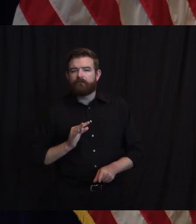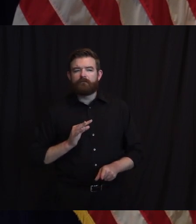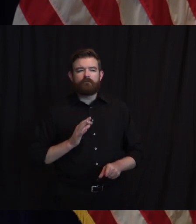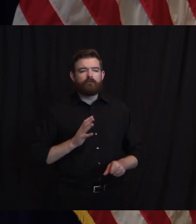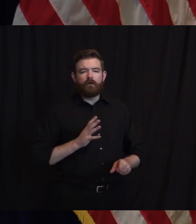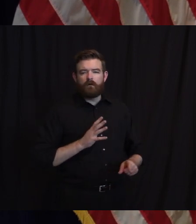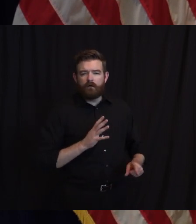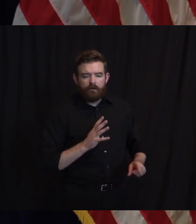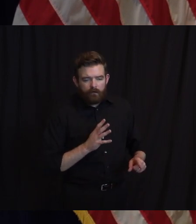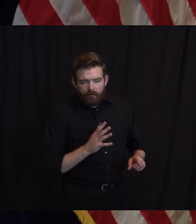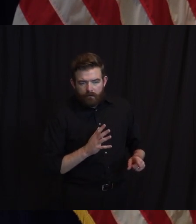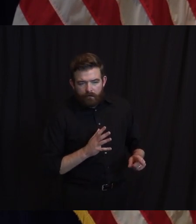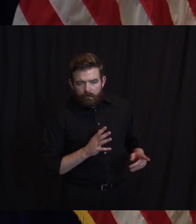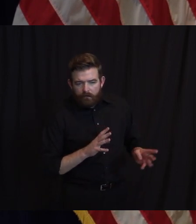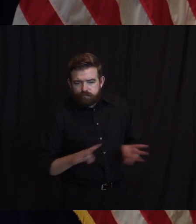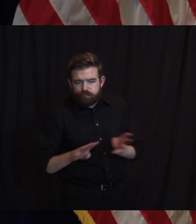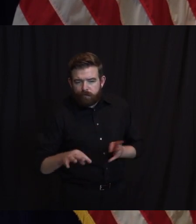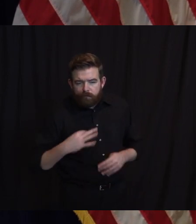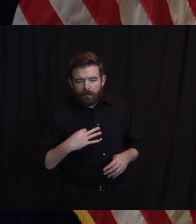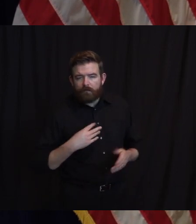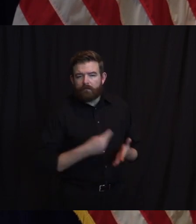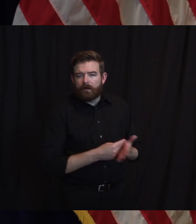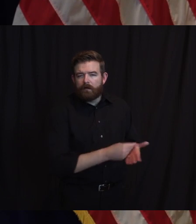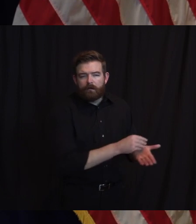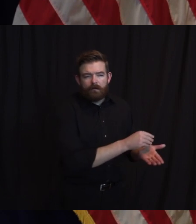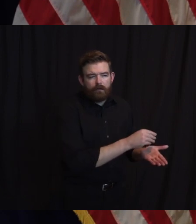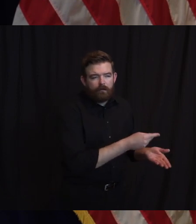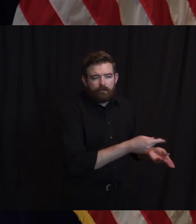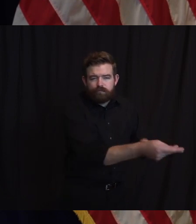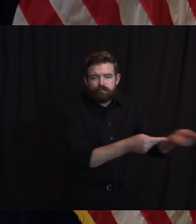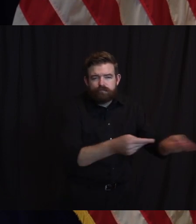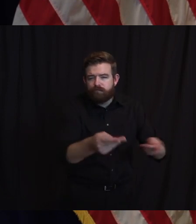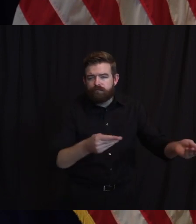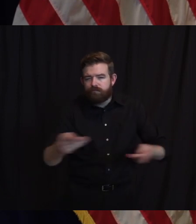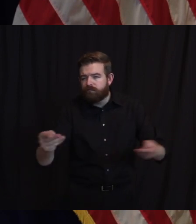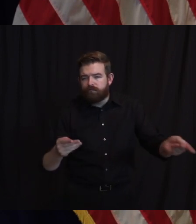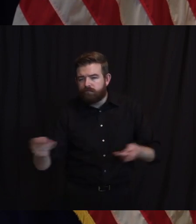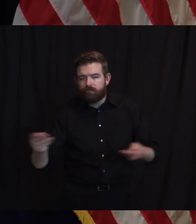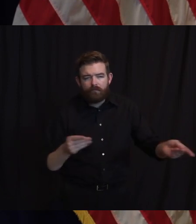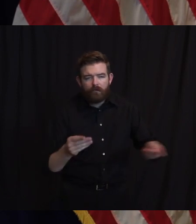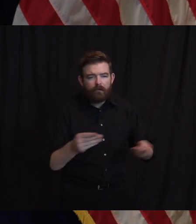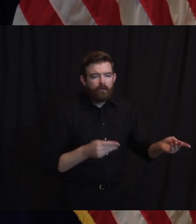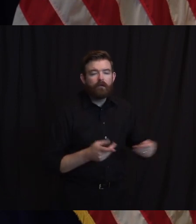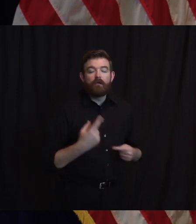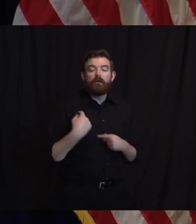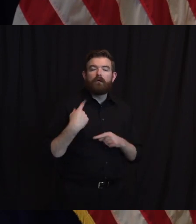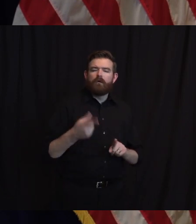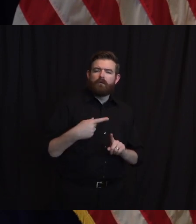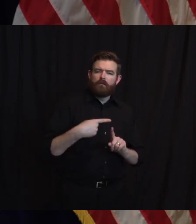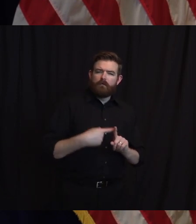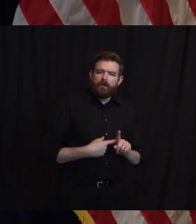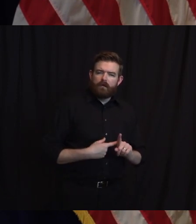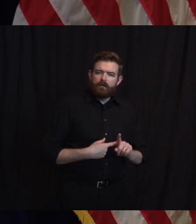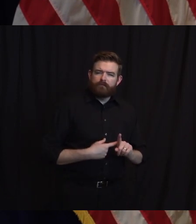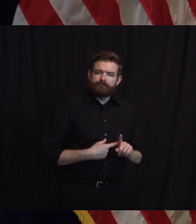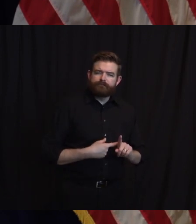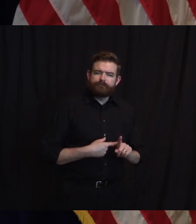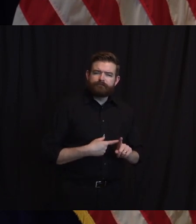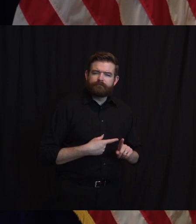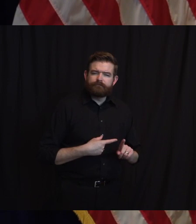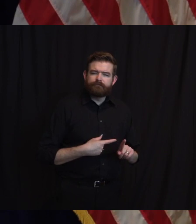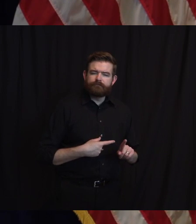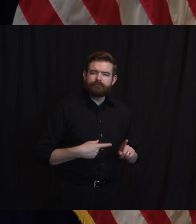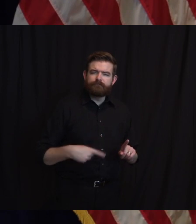But literally, I can't remember one case that's been brought my way in the past month that wasn't very particular and specific to